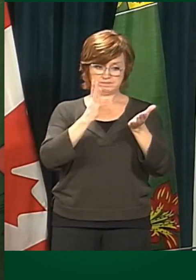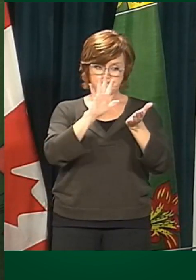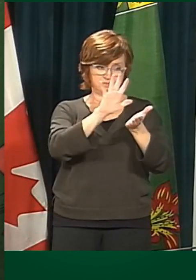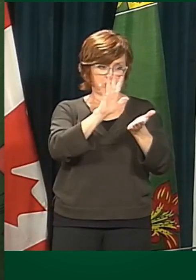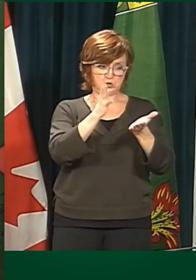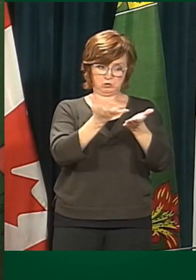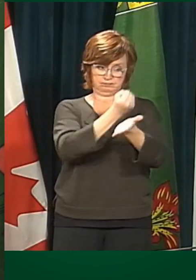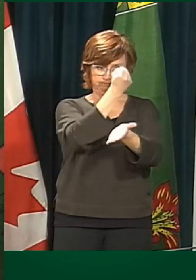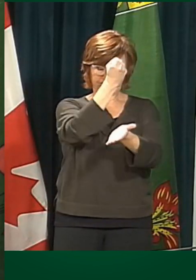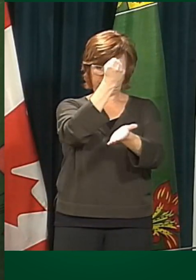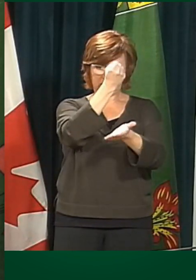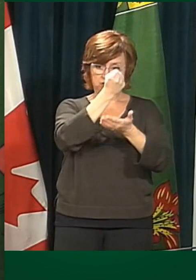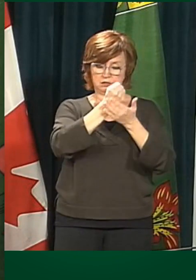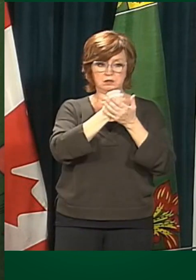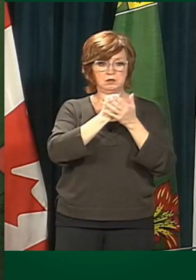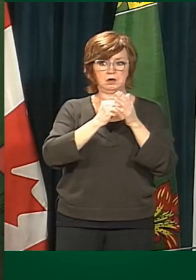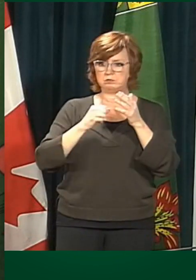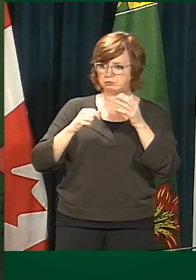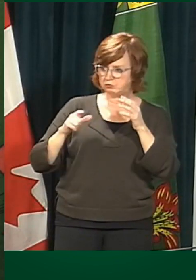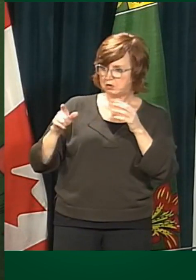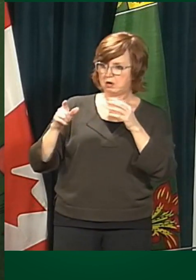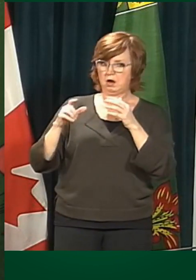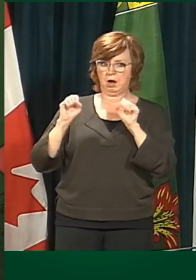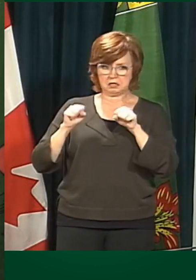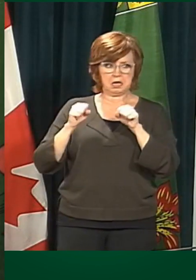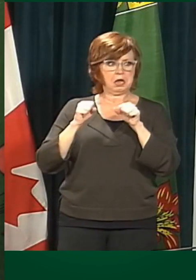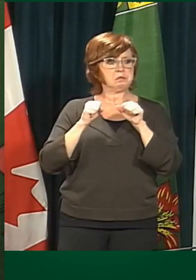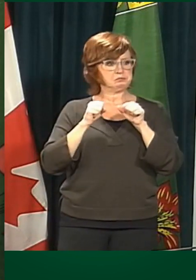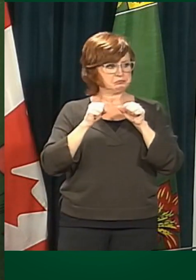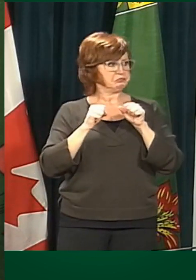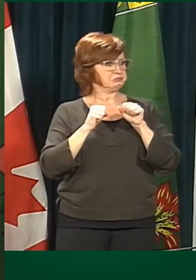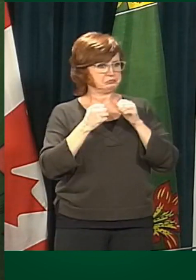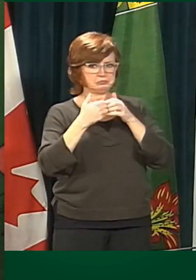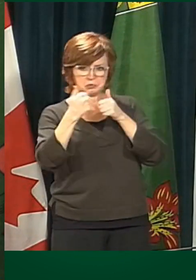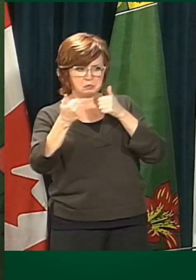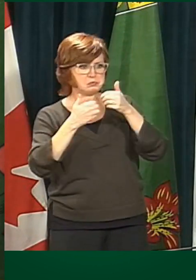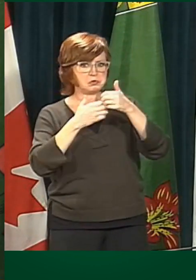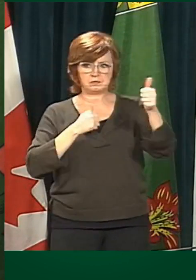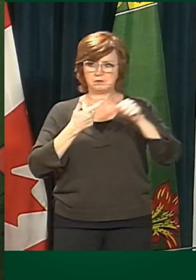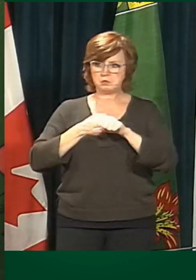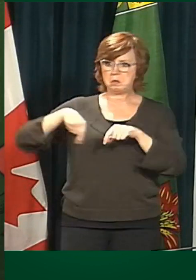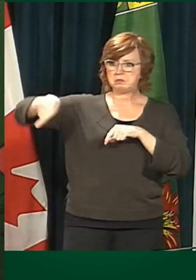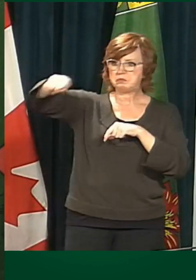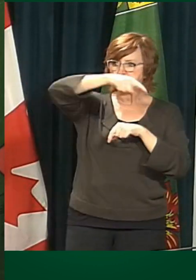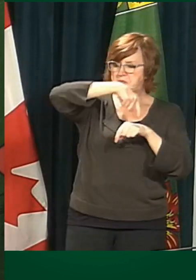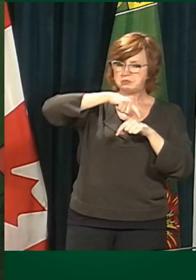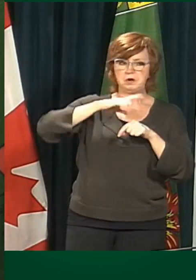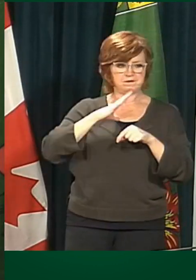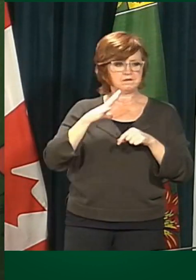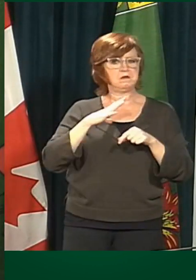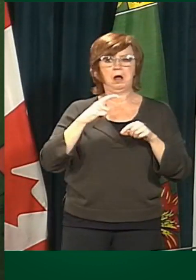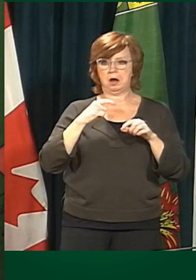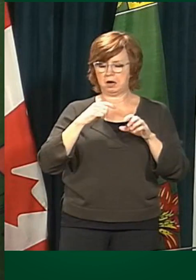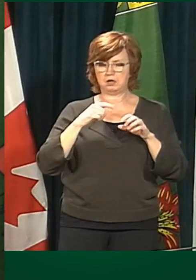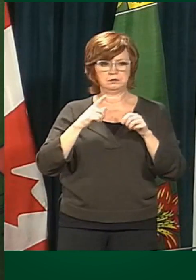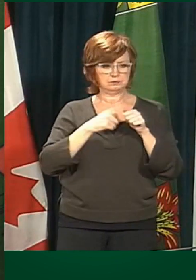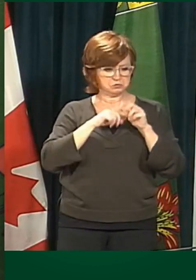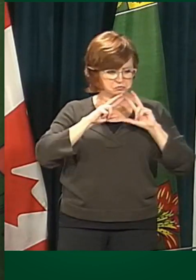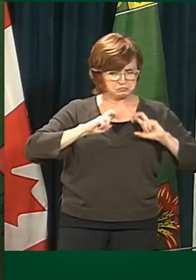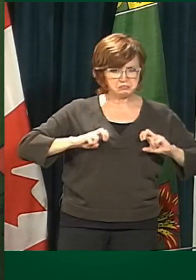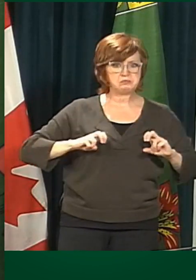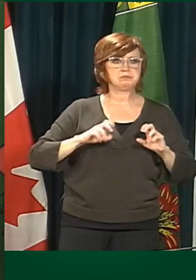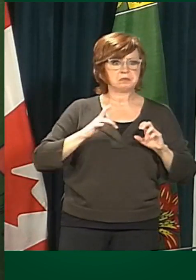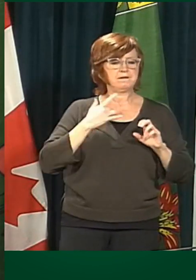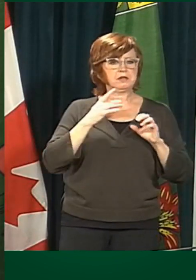while maintaining that physical distance. And as we have learned from the retail environment as it relates to essential retail, gas stations or grocery